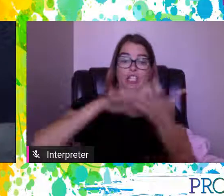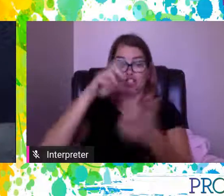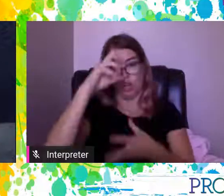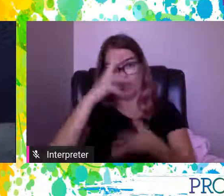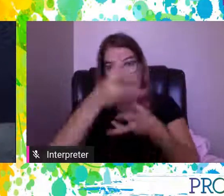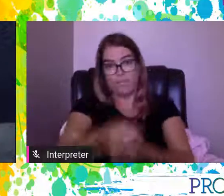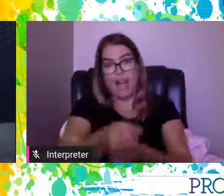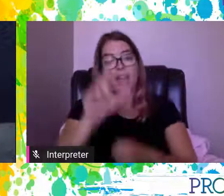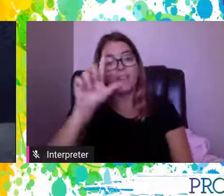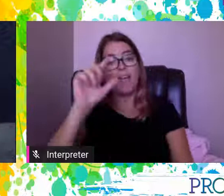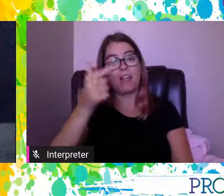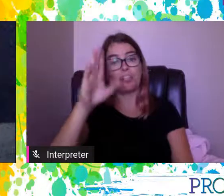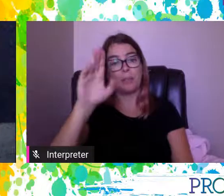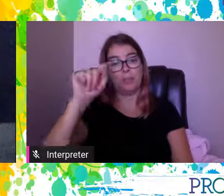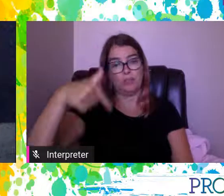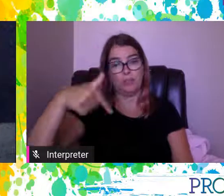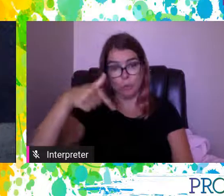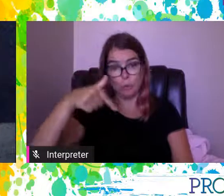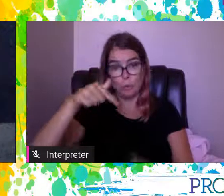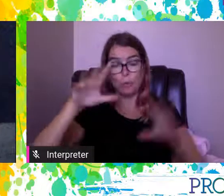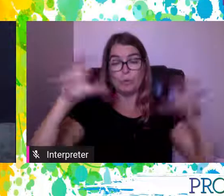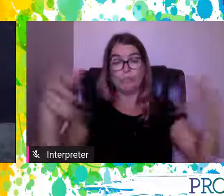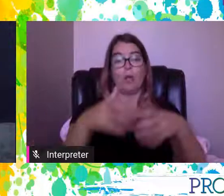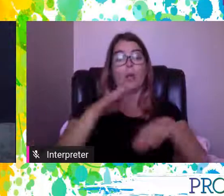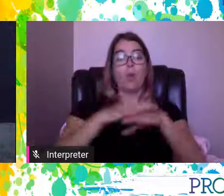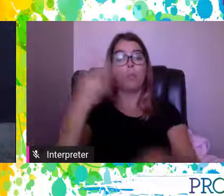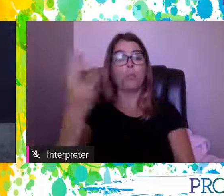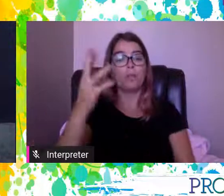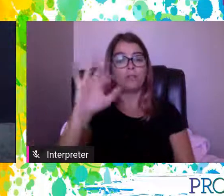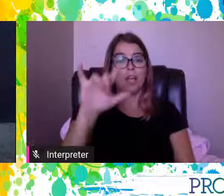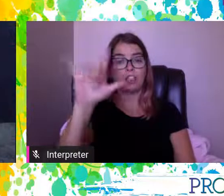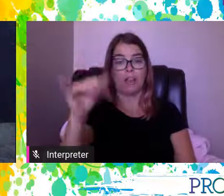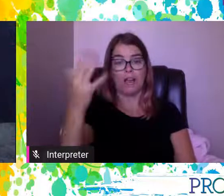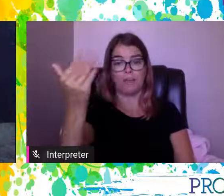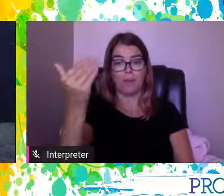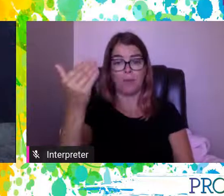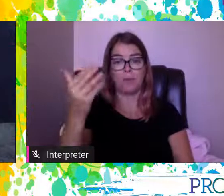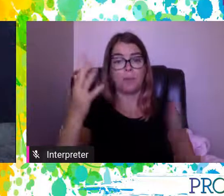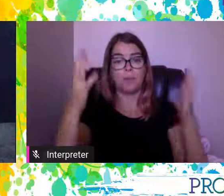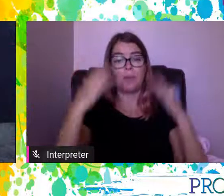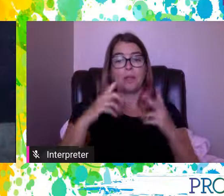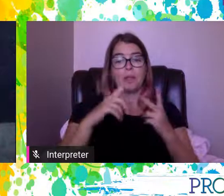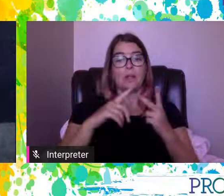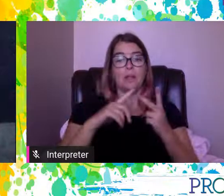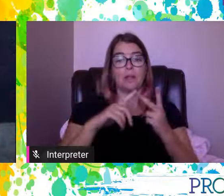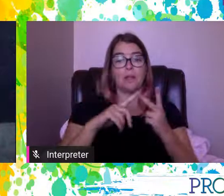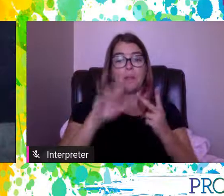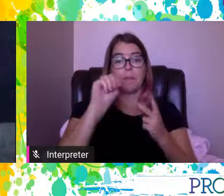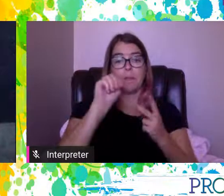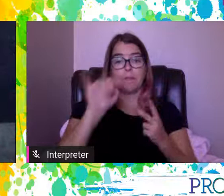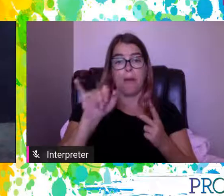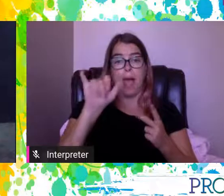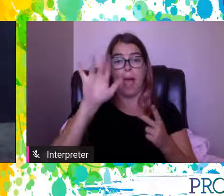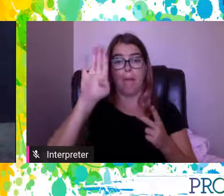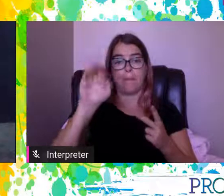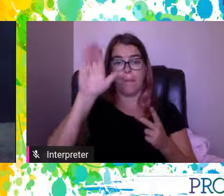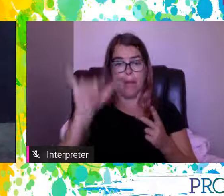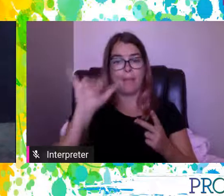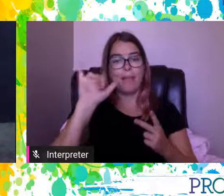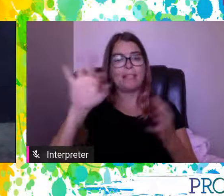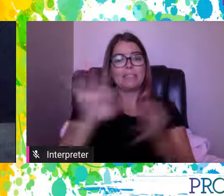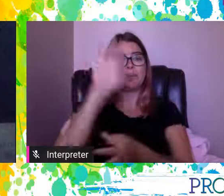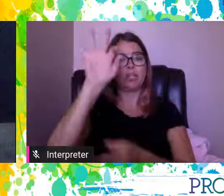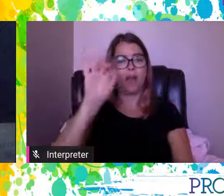celebration on Wednesday, July 15th. My baby, the Spirit of Stonewall Rally, will be live